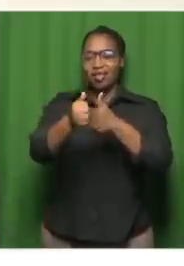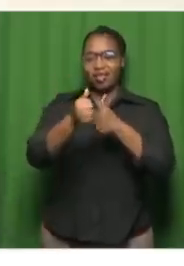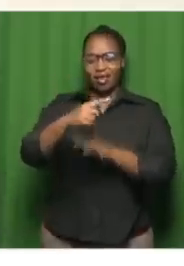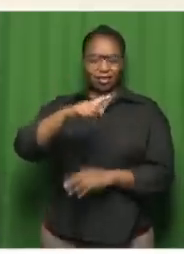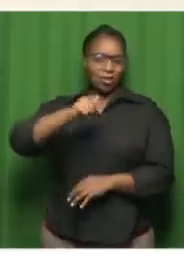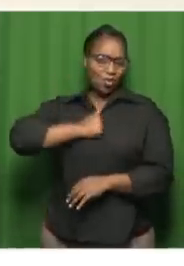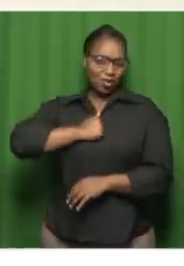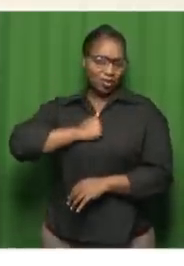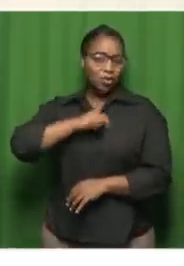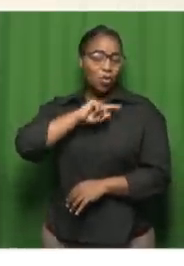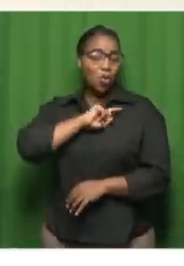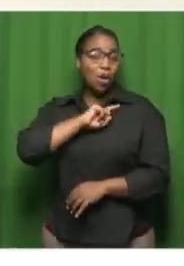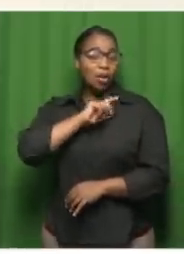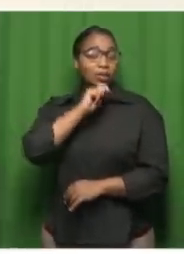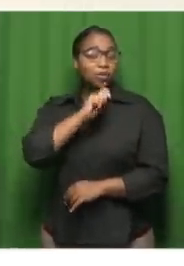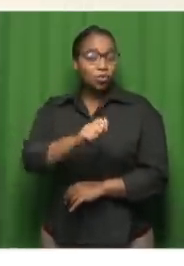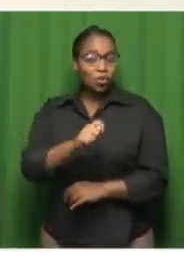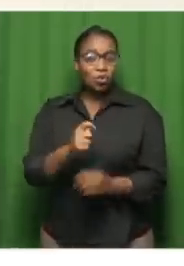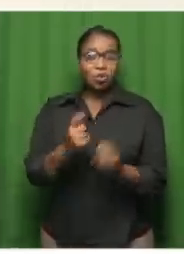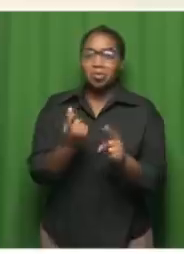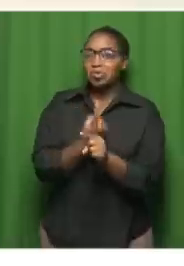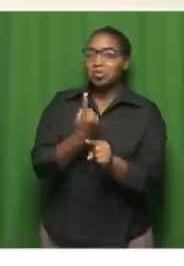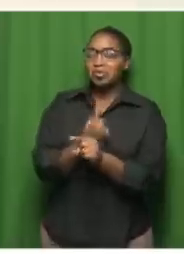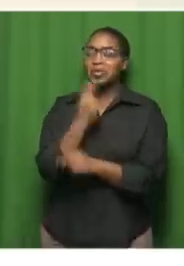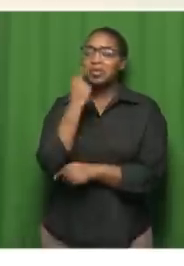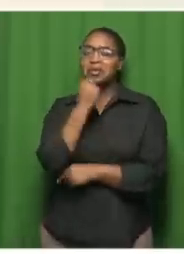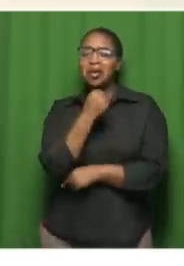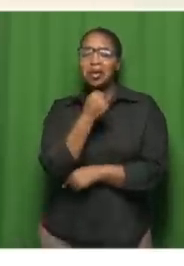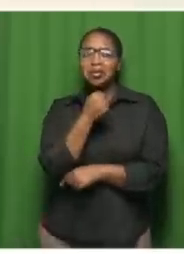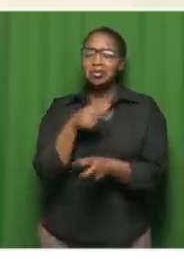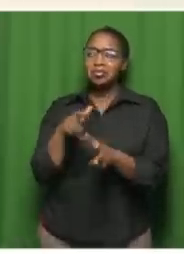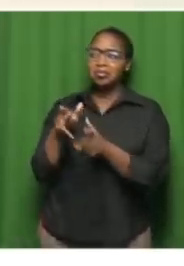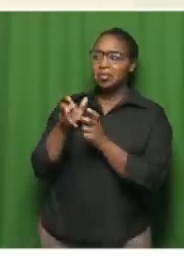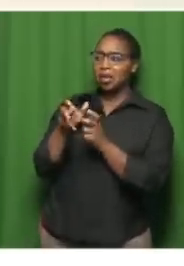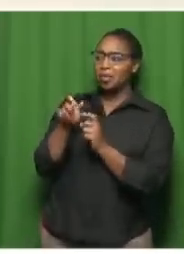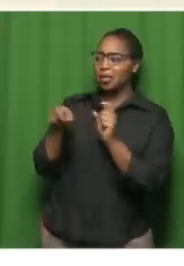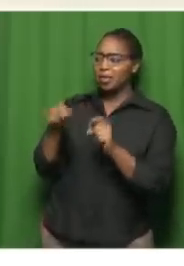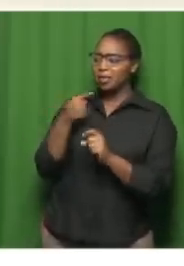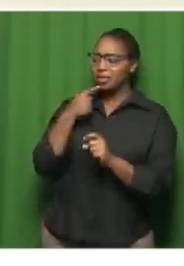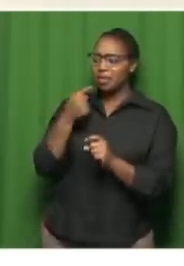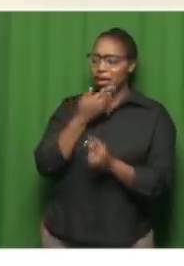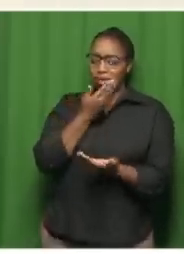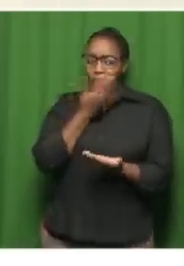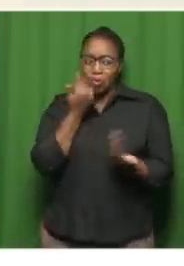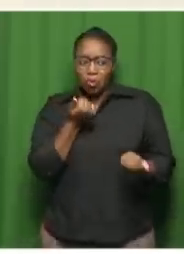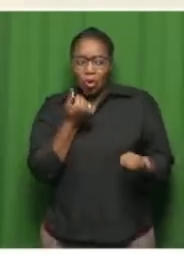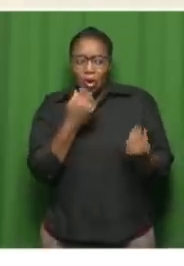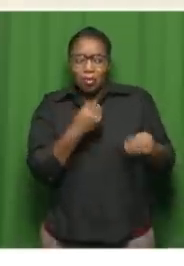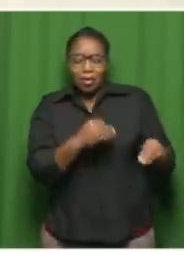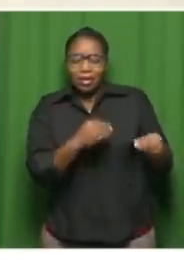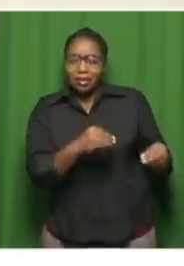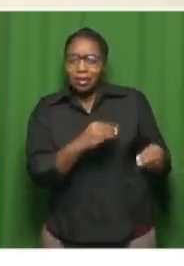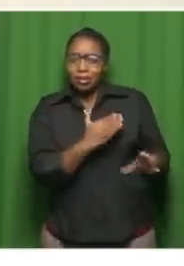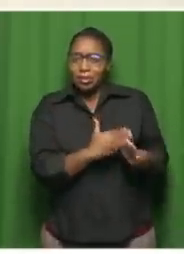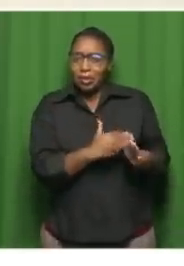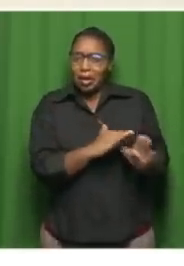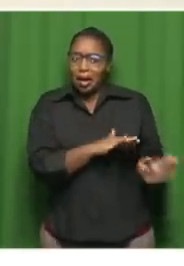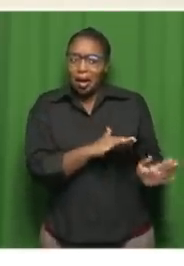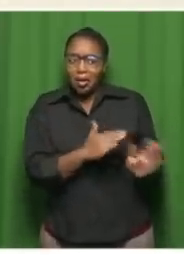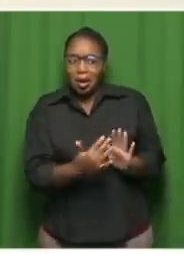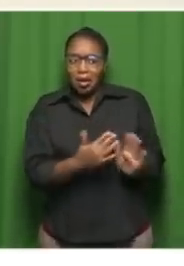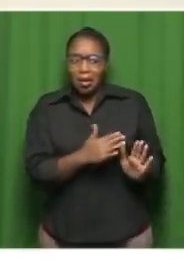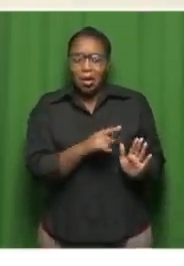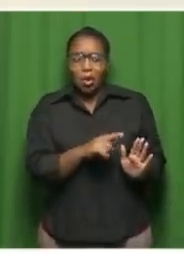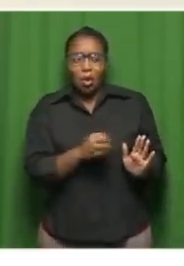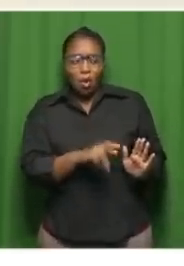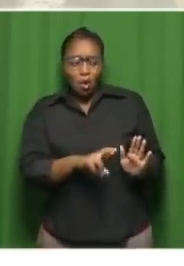it's almost a nice to have thing where somebody comes and say, no, but I don't know the business, of my